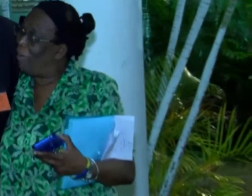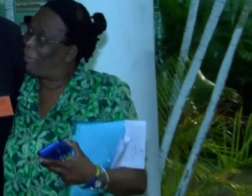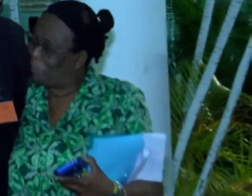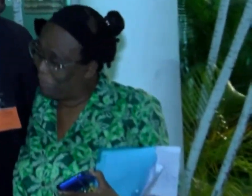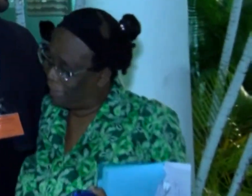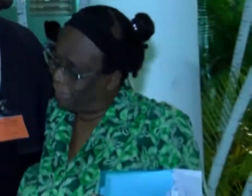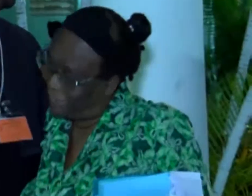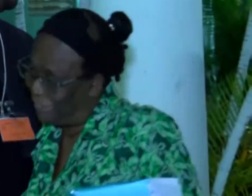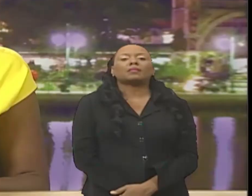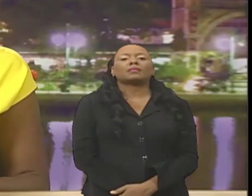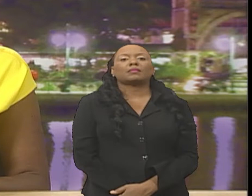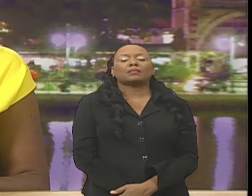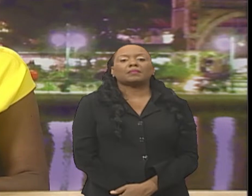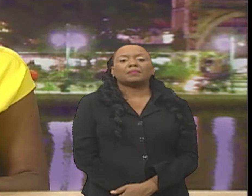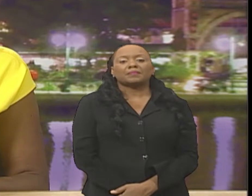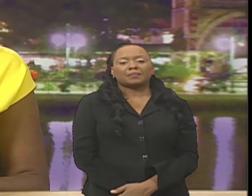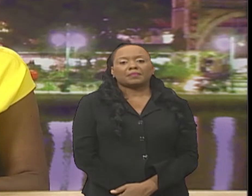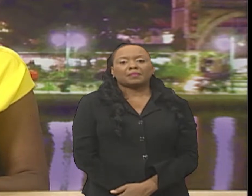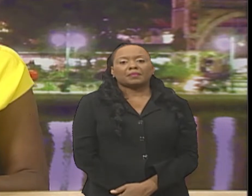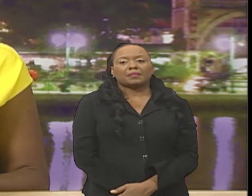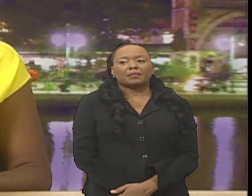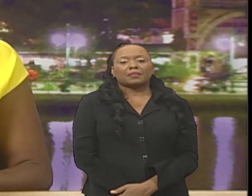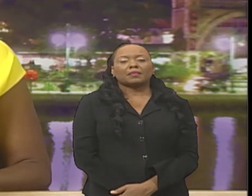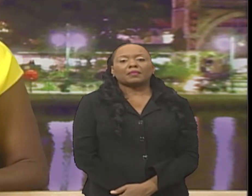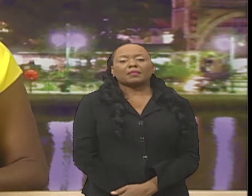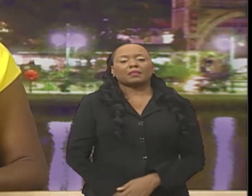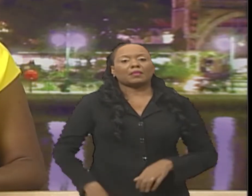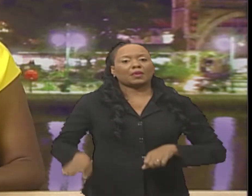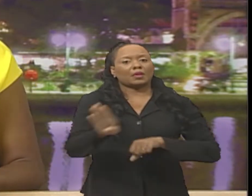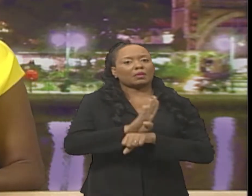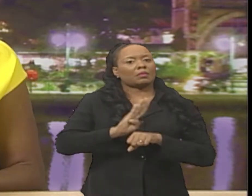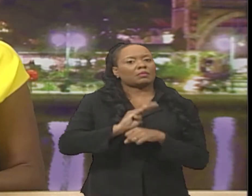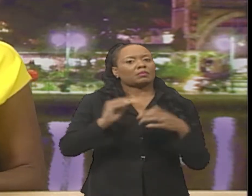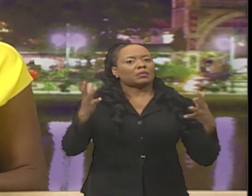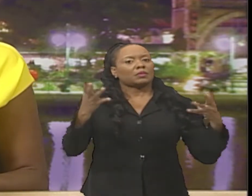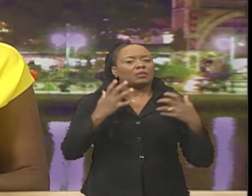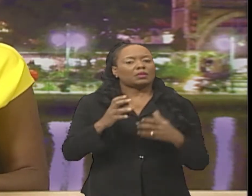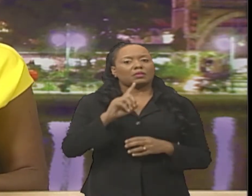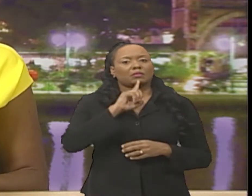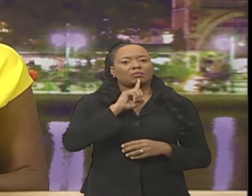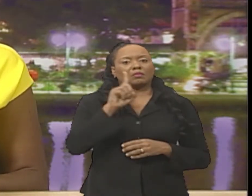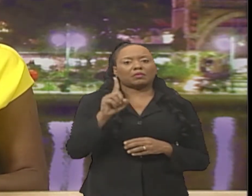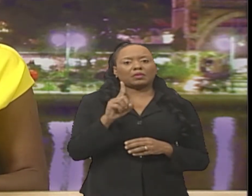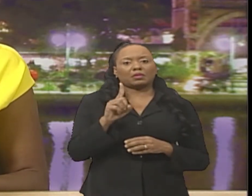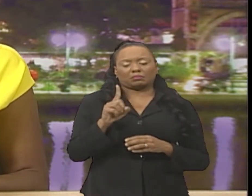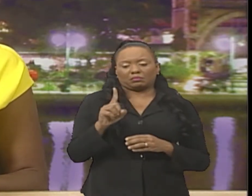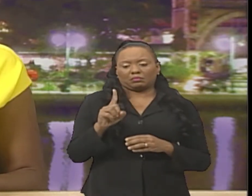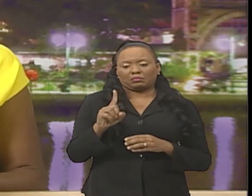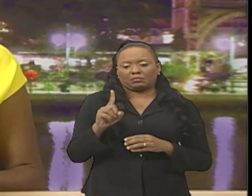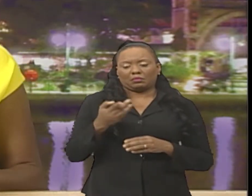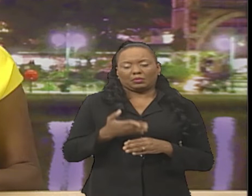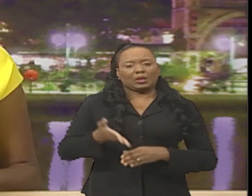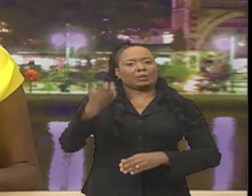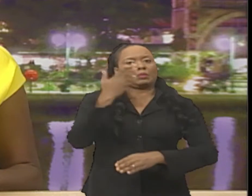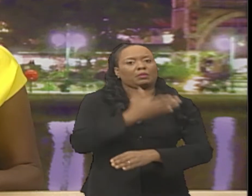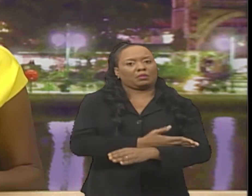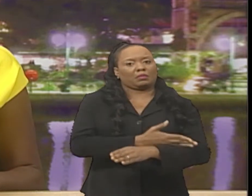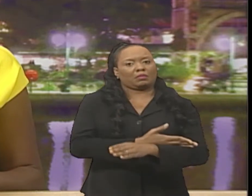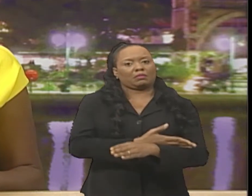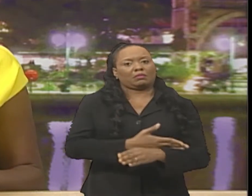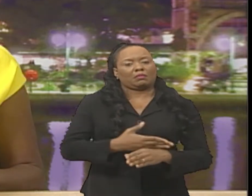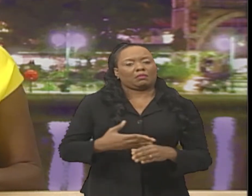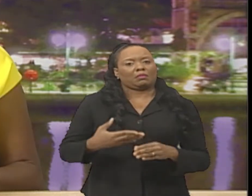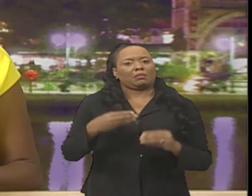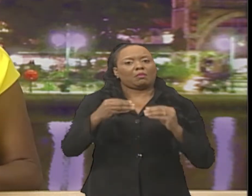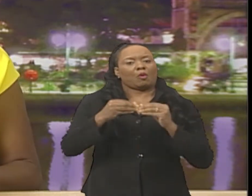to take the top spot. And Barbados will be seeking to capitalize on more than 50 years of diplomatic relations